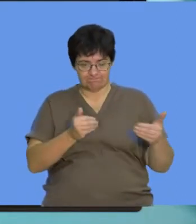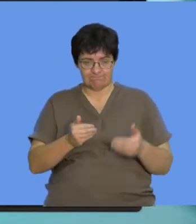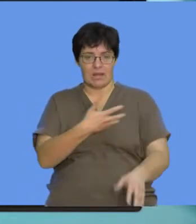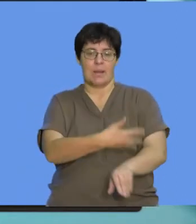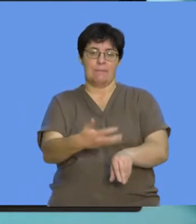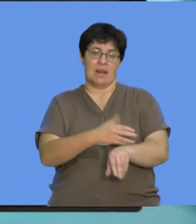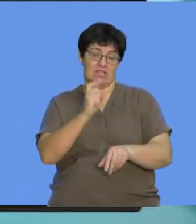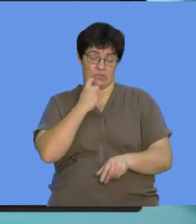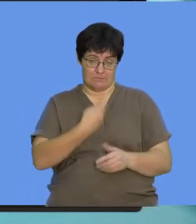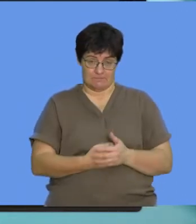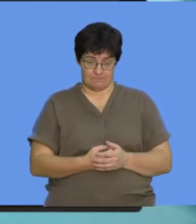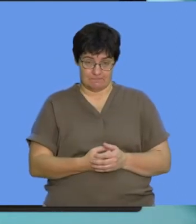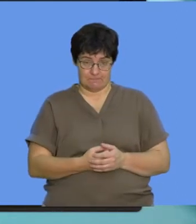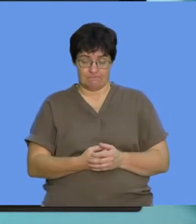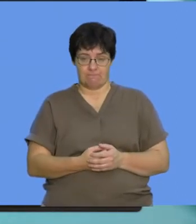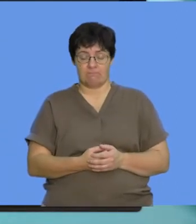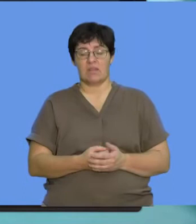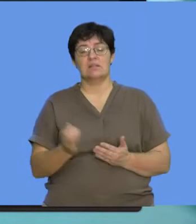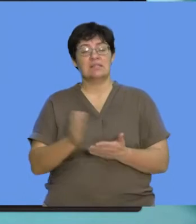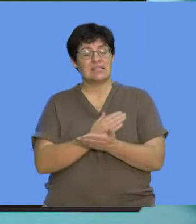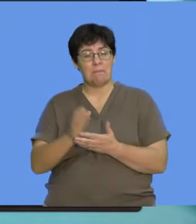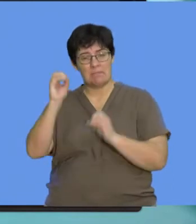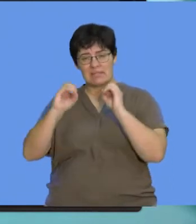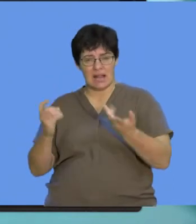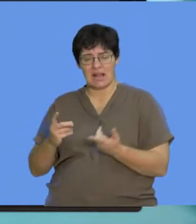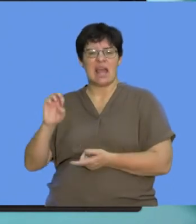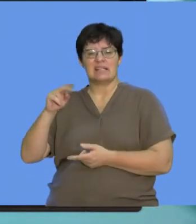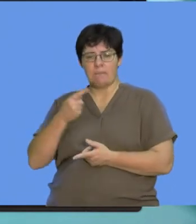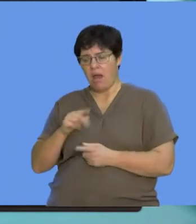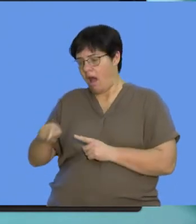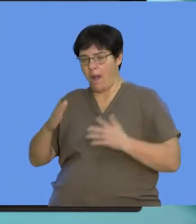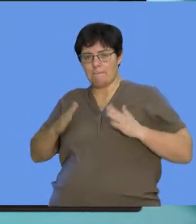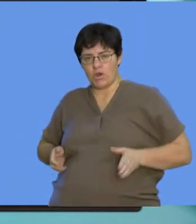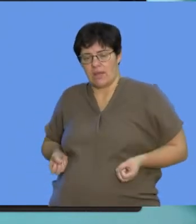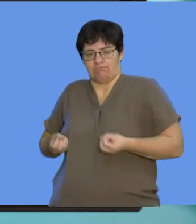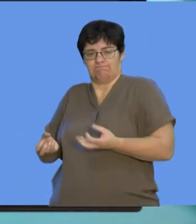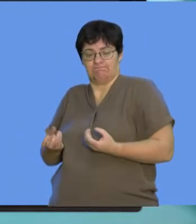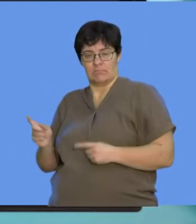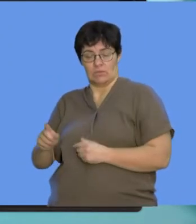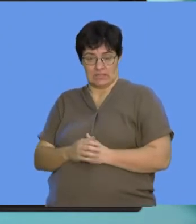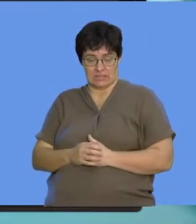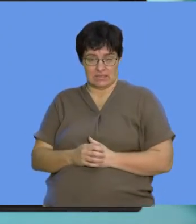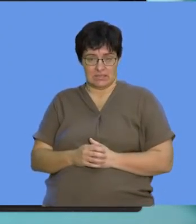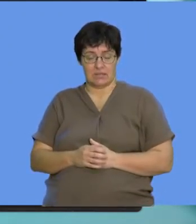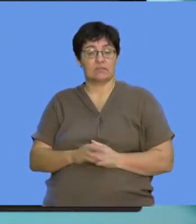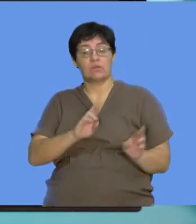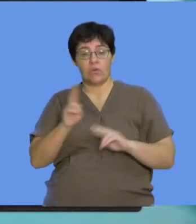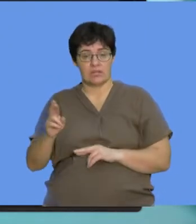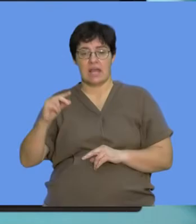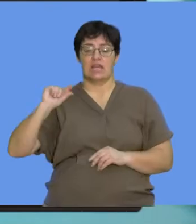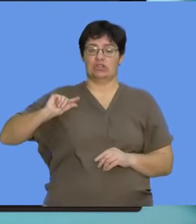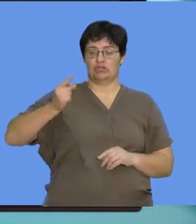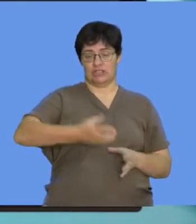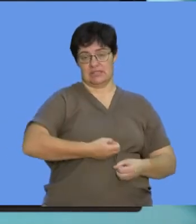of blood sugar. There are certain cells that will produce certain enzymes in different parts of the body. And these we refer to as